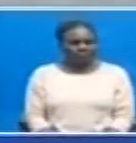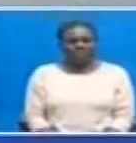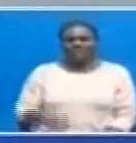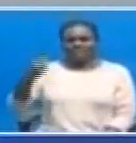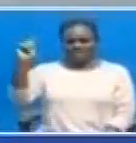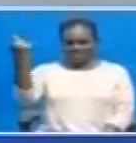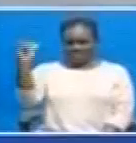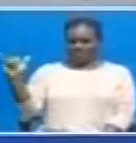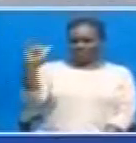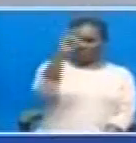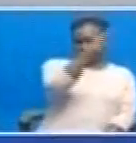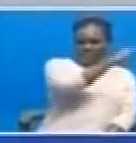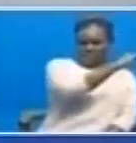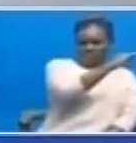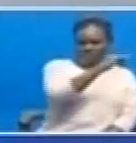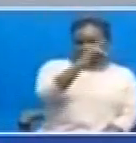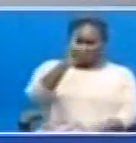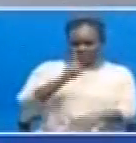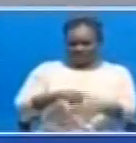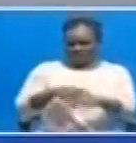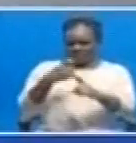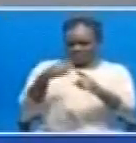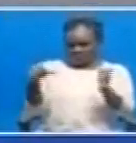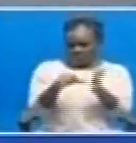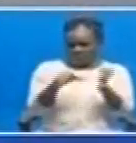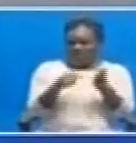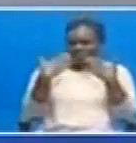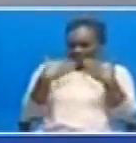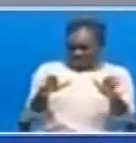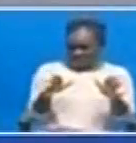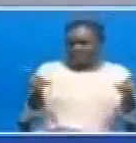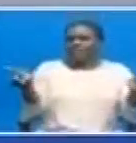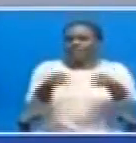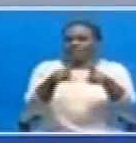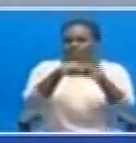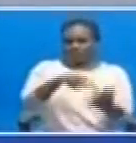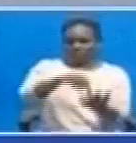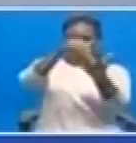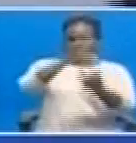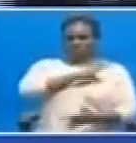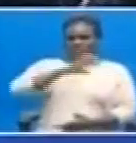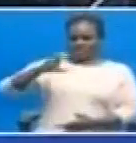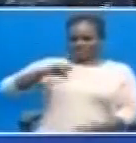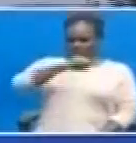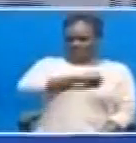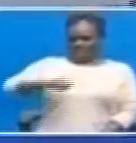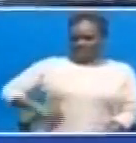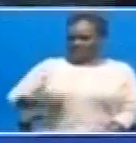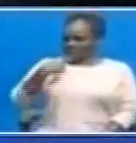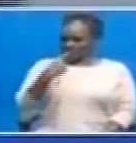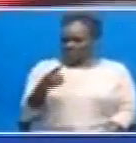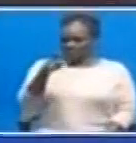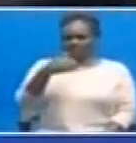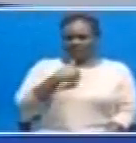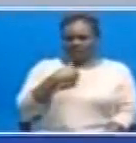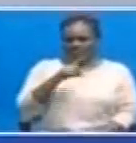Kenya Airways' flight into turbulent times seems far from over, at least according to the Special Committee of the Senate. The senators have been